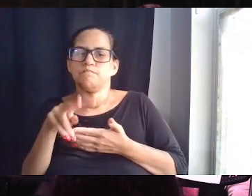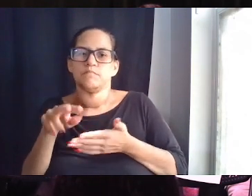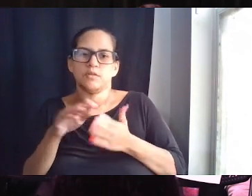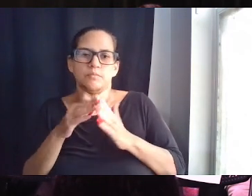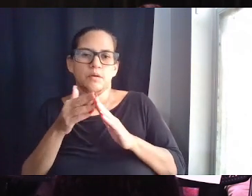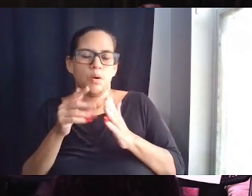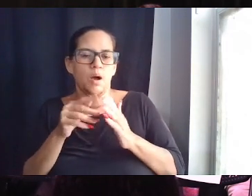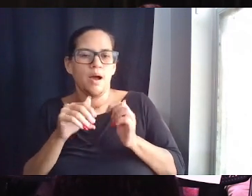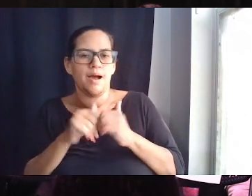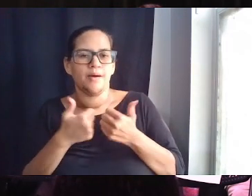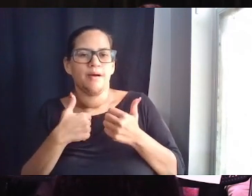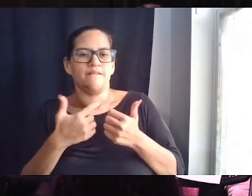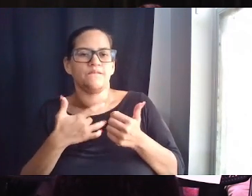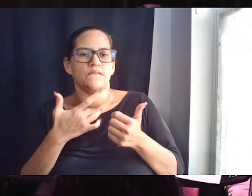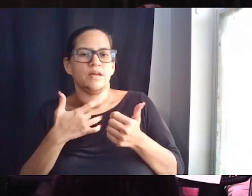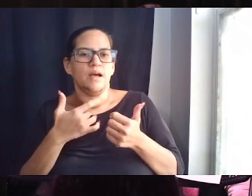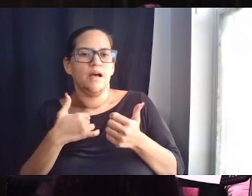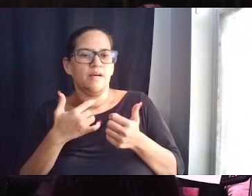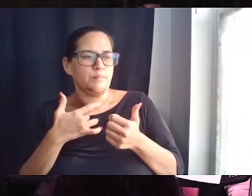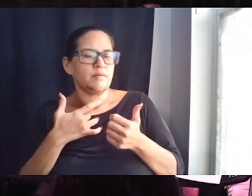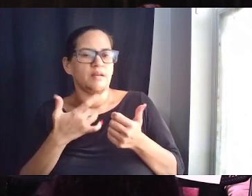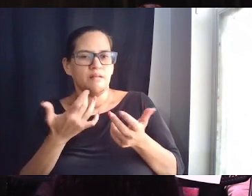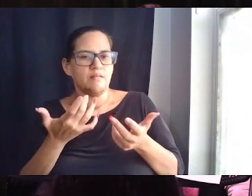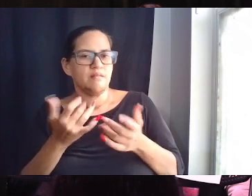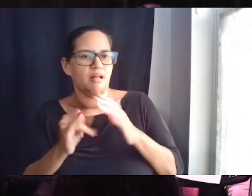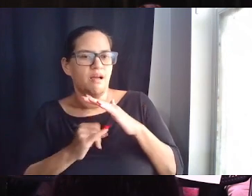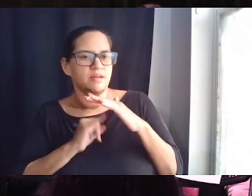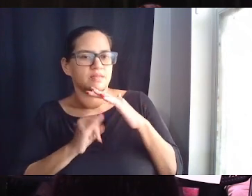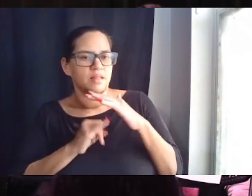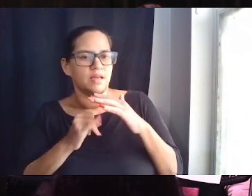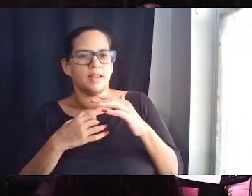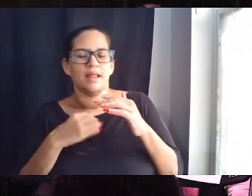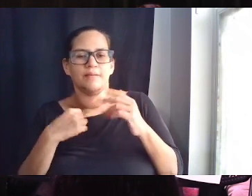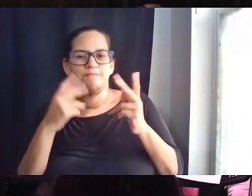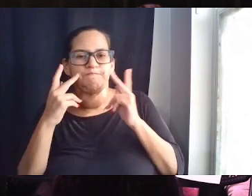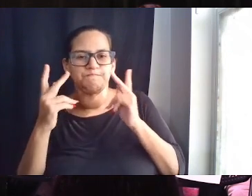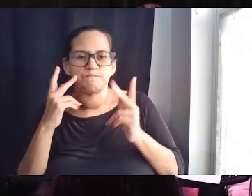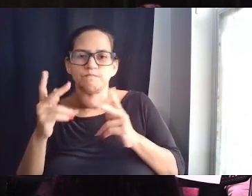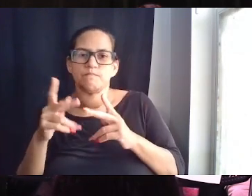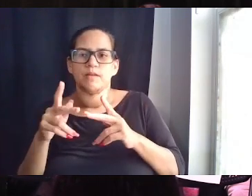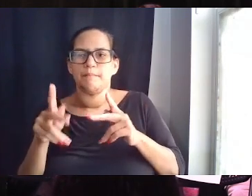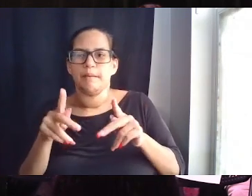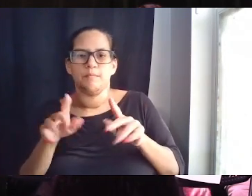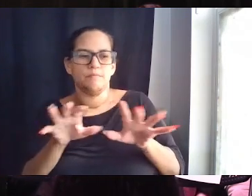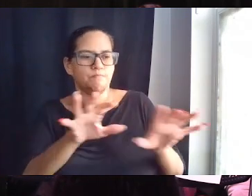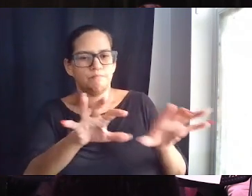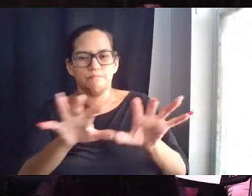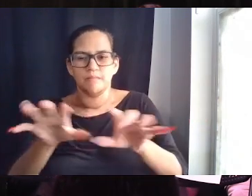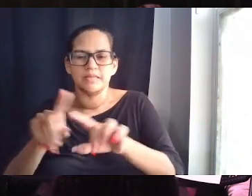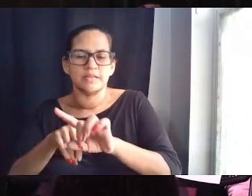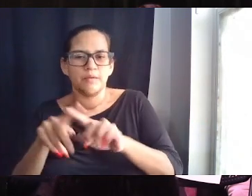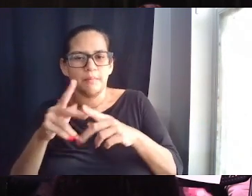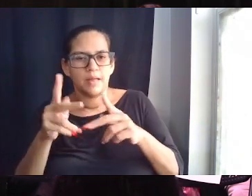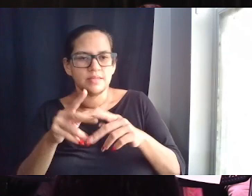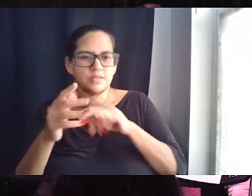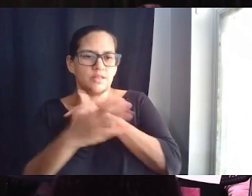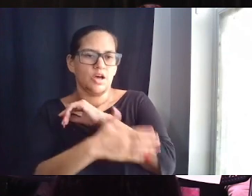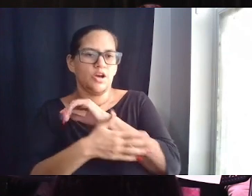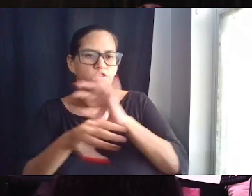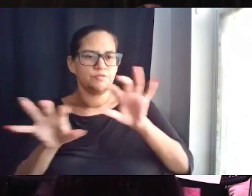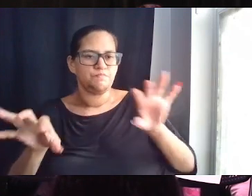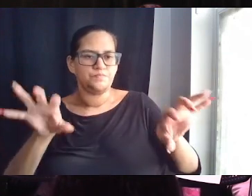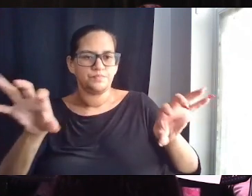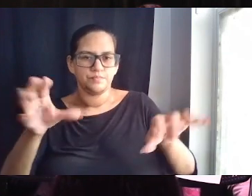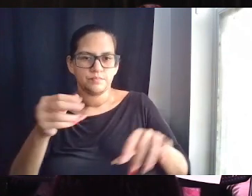I go, I feel pretty isolated. And I see there's pockets of people in different places of the country. And HHP was